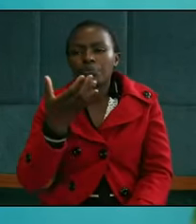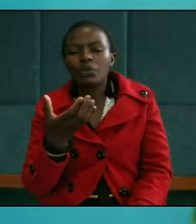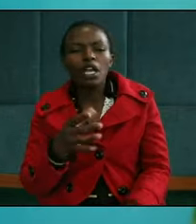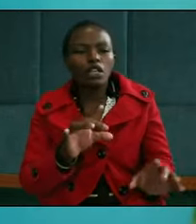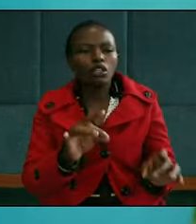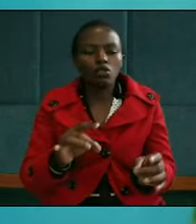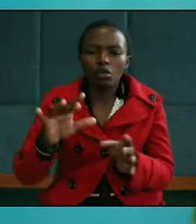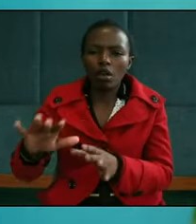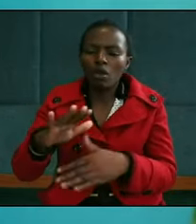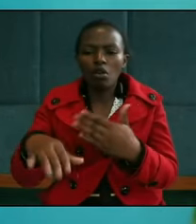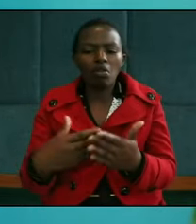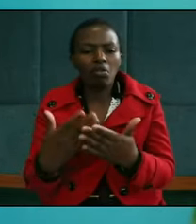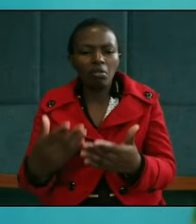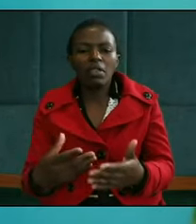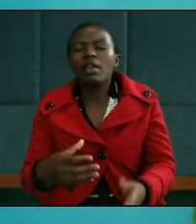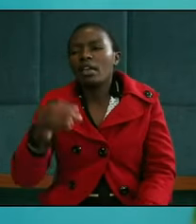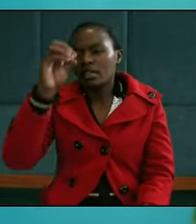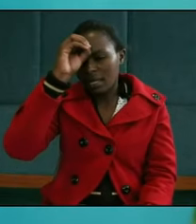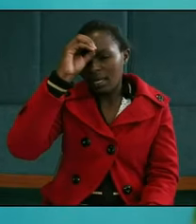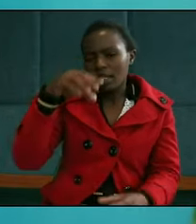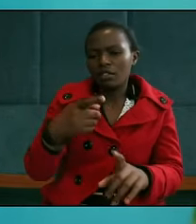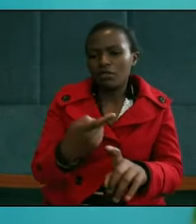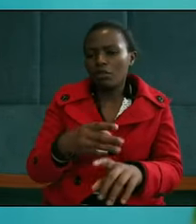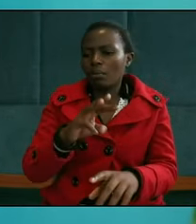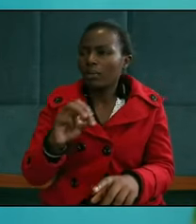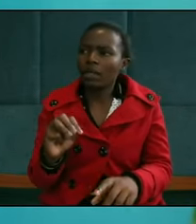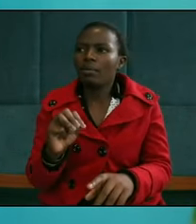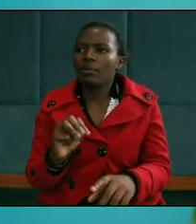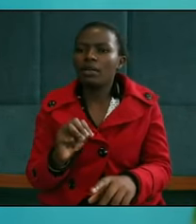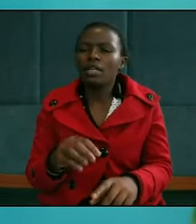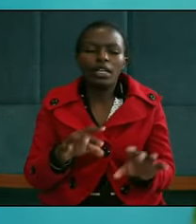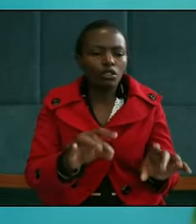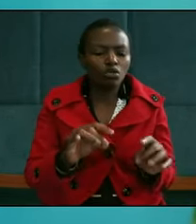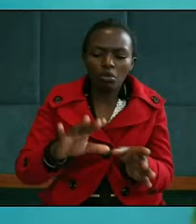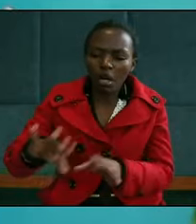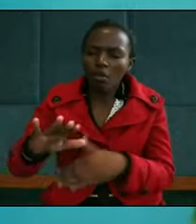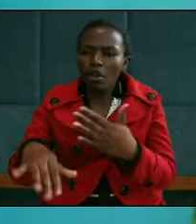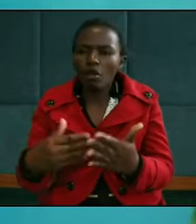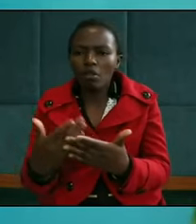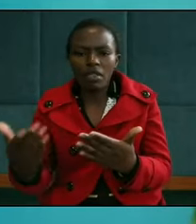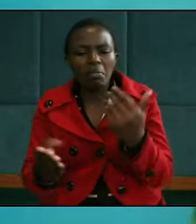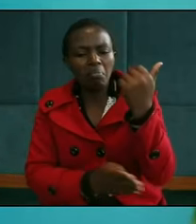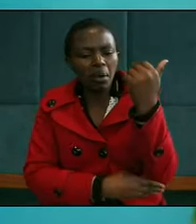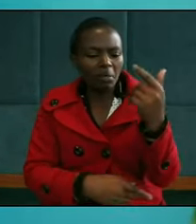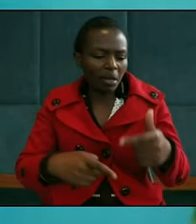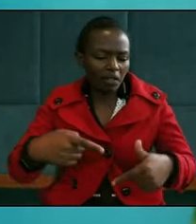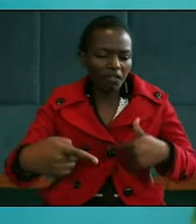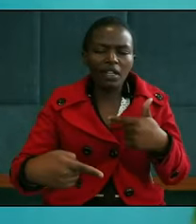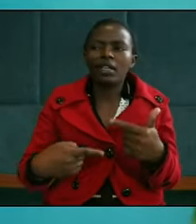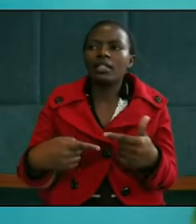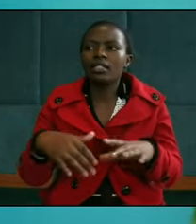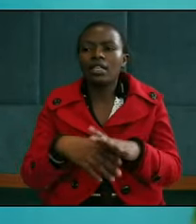removed any jealousy from among them. It removed any dissensions from among them. It removed